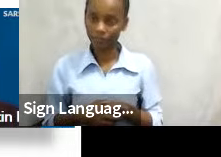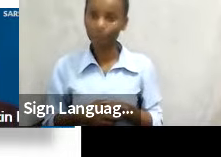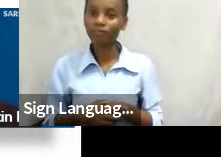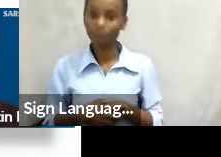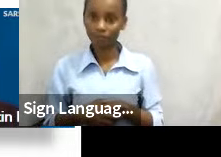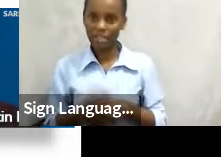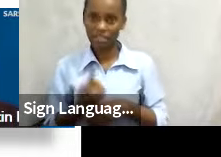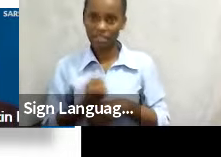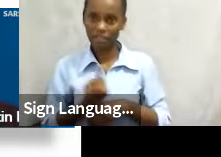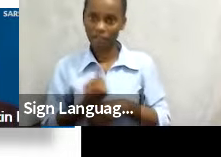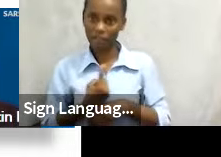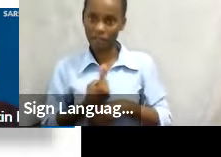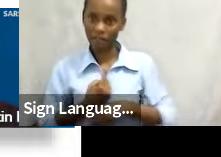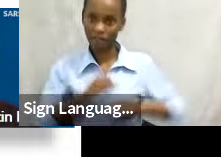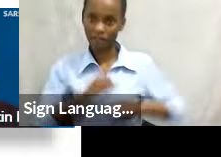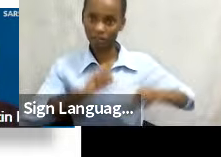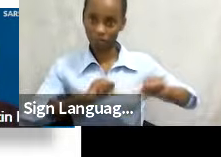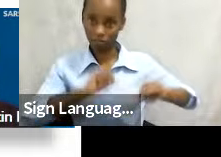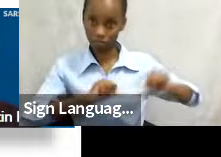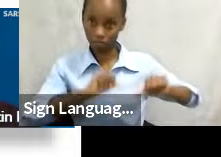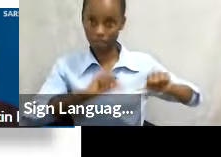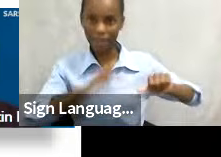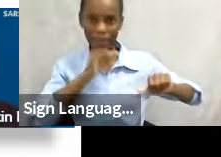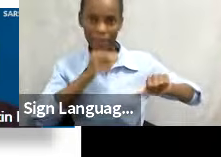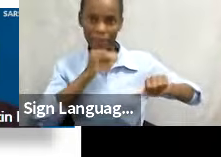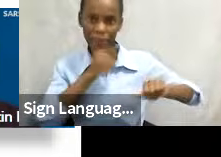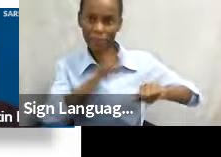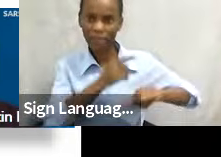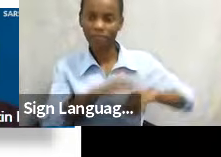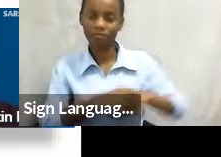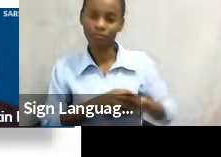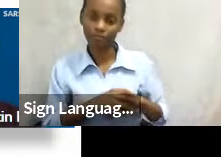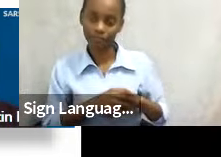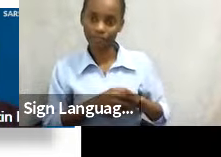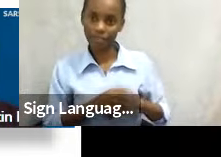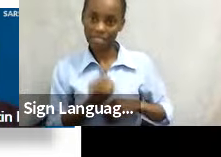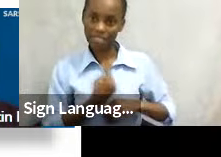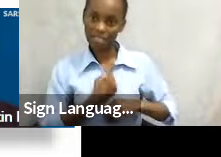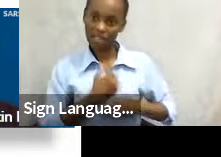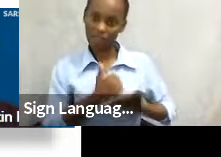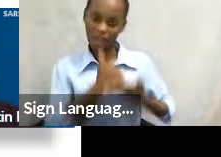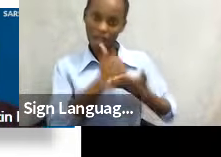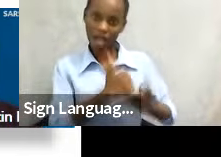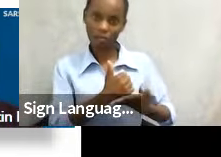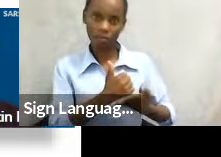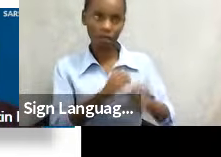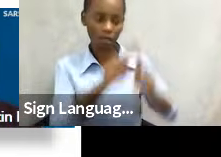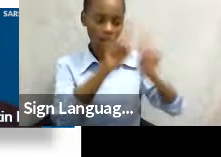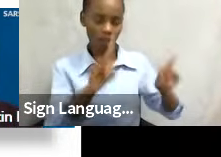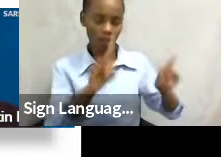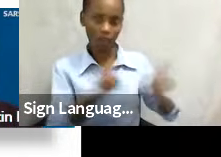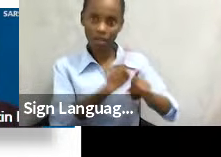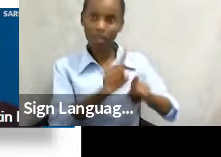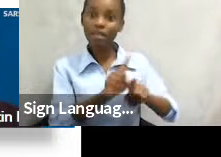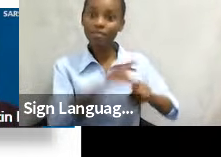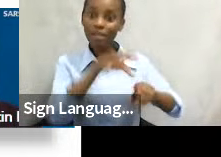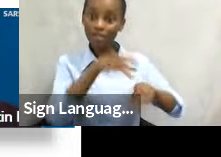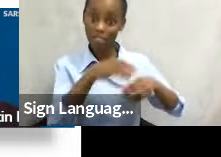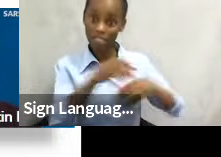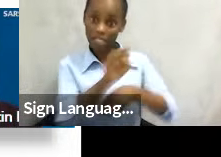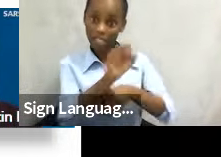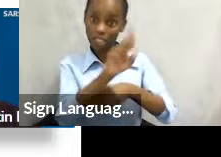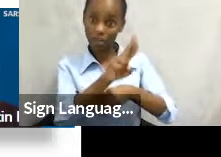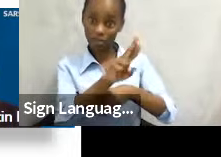but you might not just have access to a computer, we have self-help kiosks where you can actually go into our branches. Again,